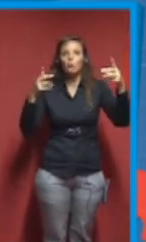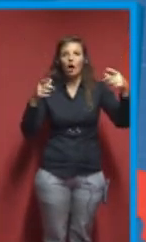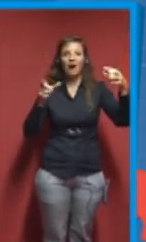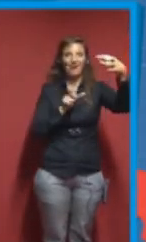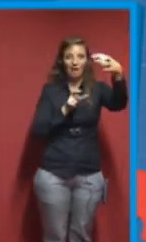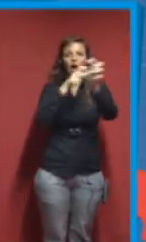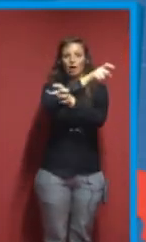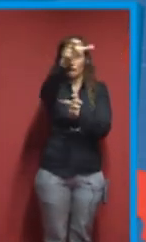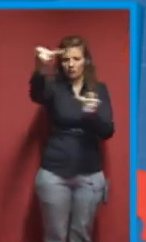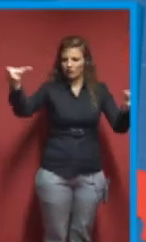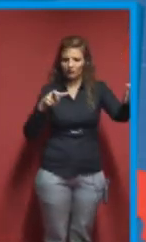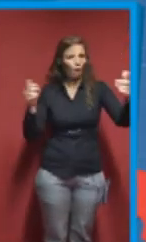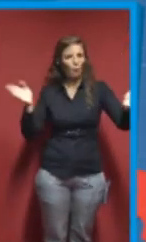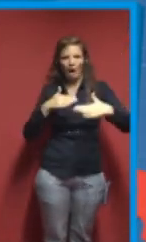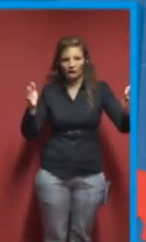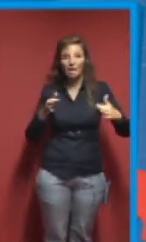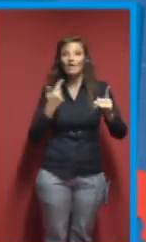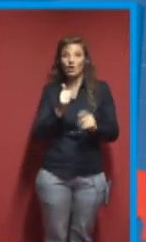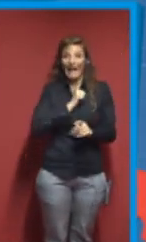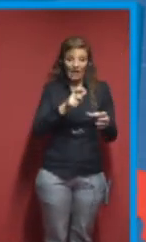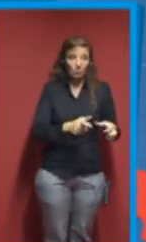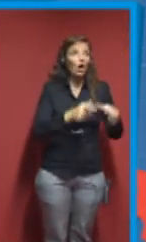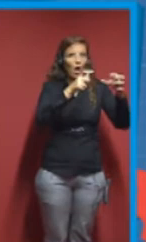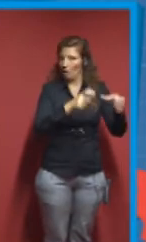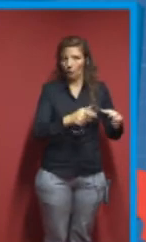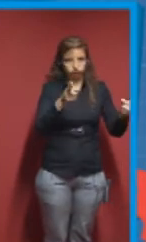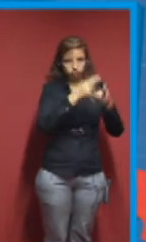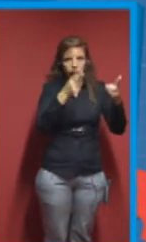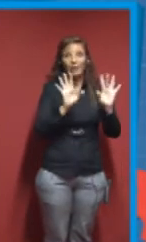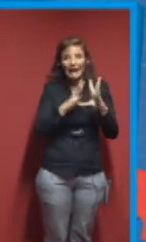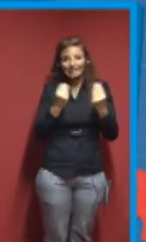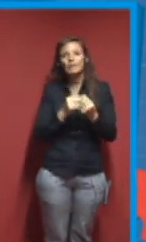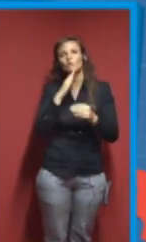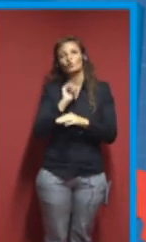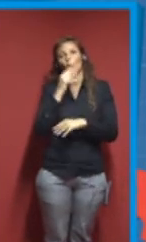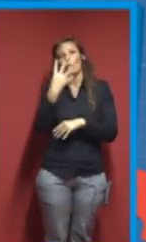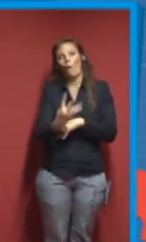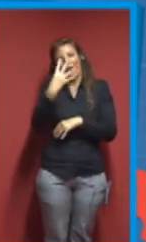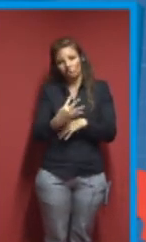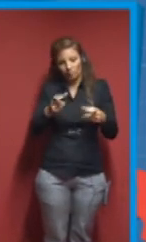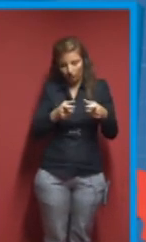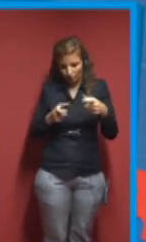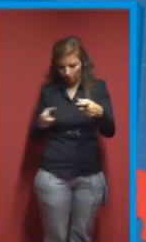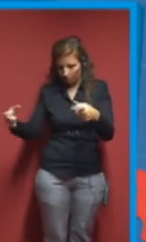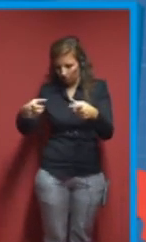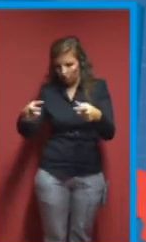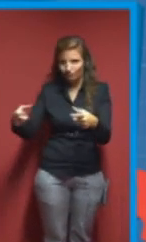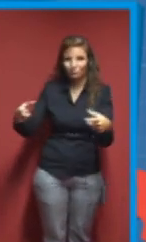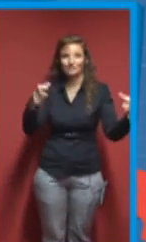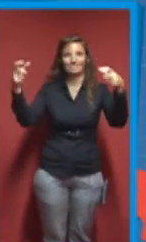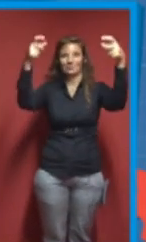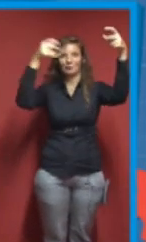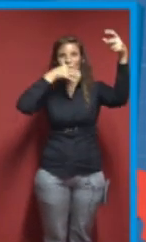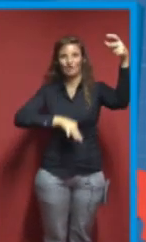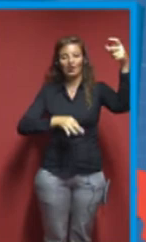on its own cannot fly, but if you have at least four of them, they can fly. Here you see completely different